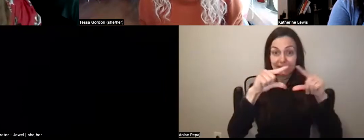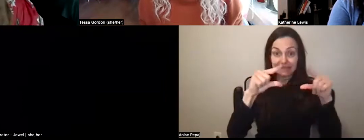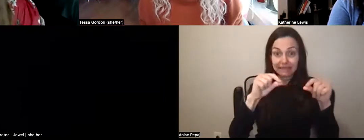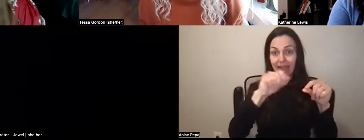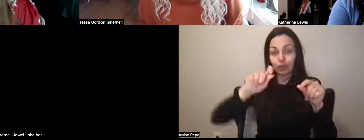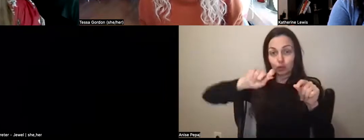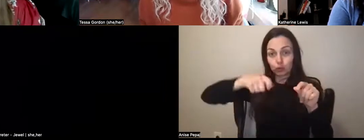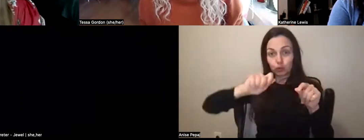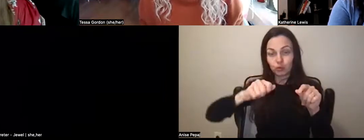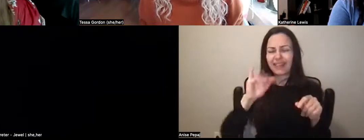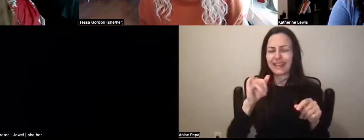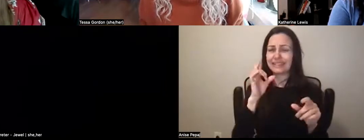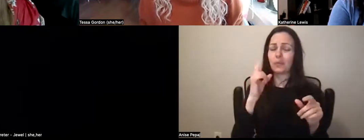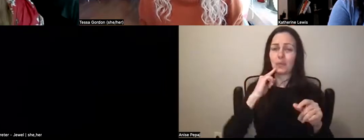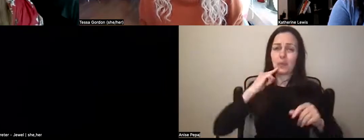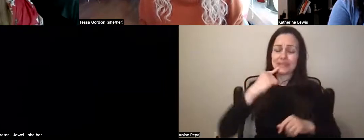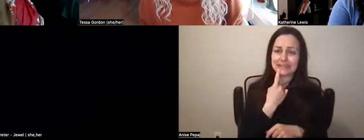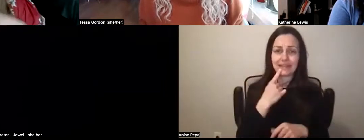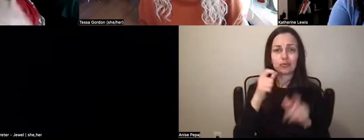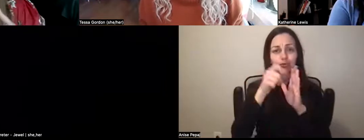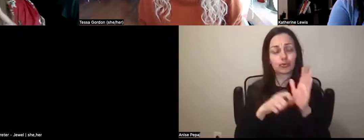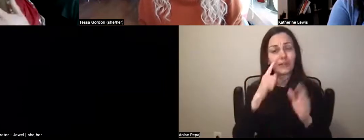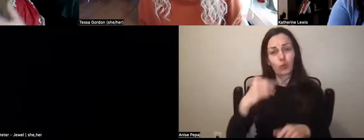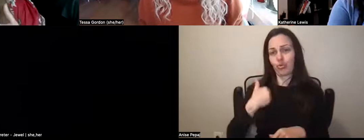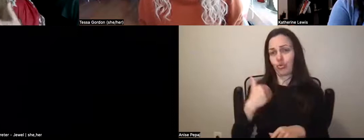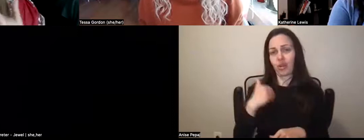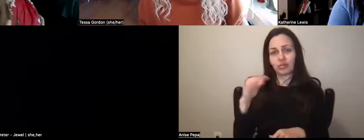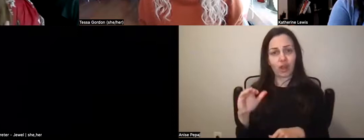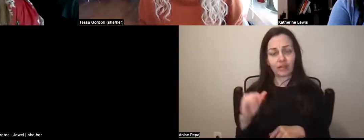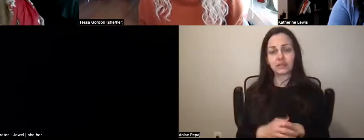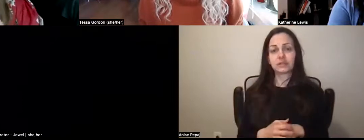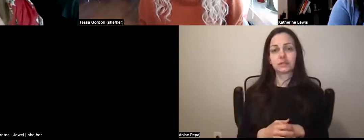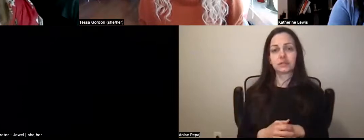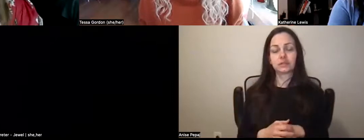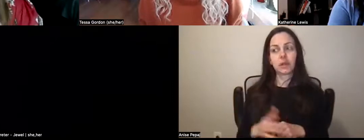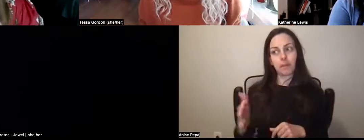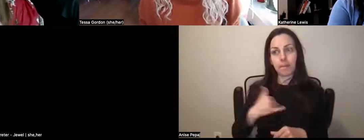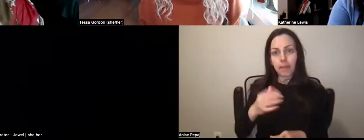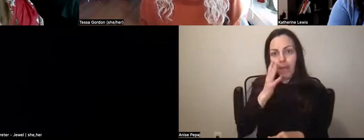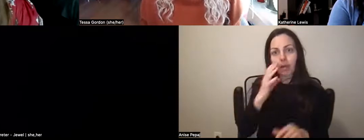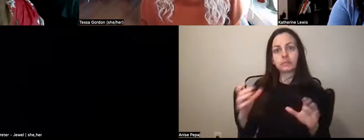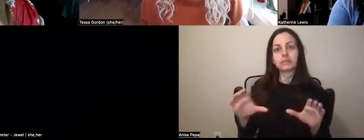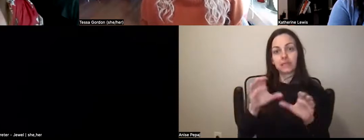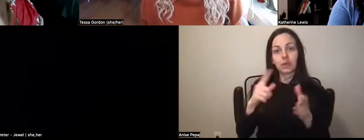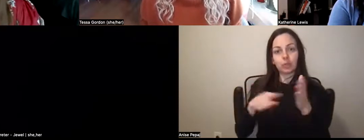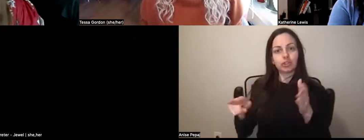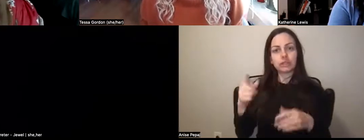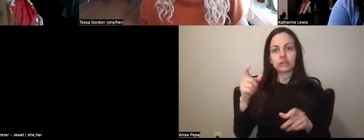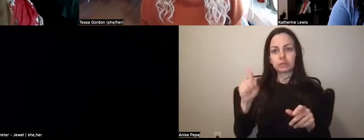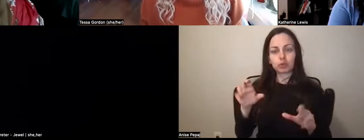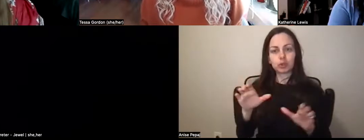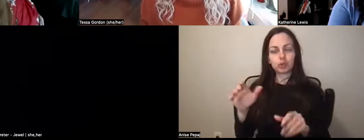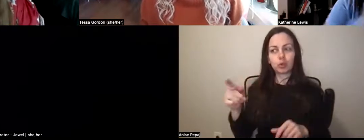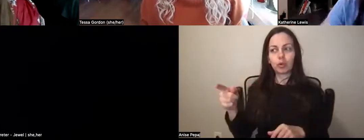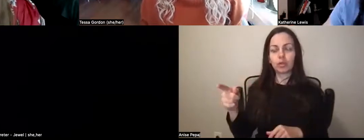person. And, my mom did what I think she was supposed to do. She told me, like, here's